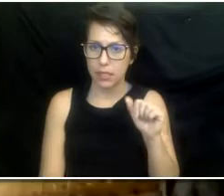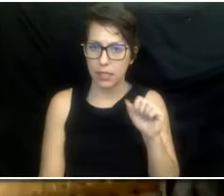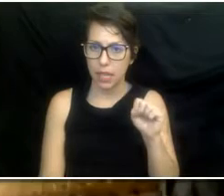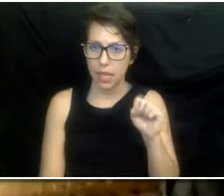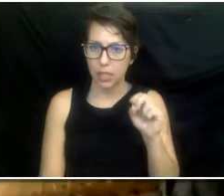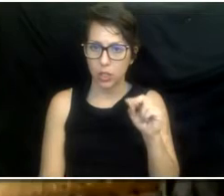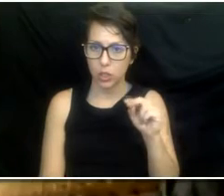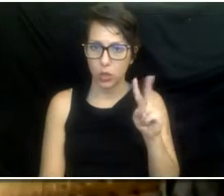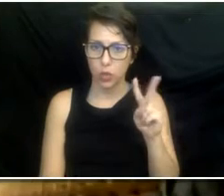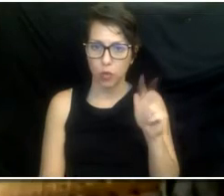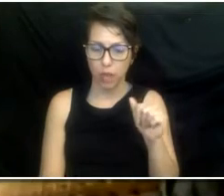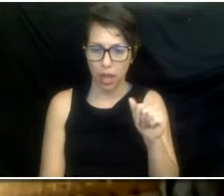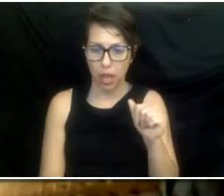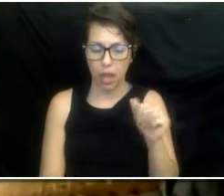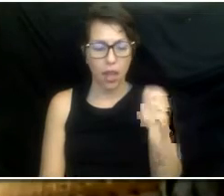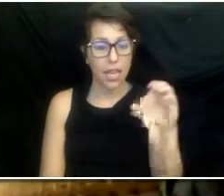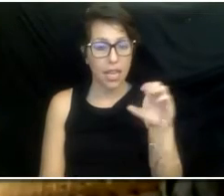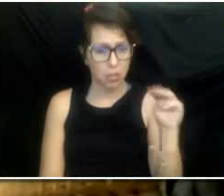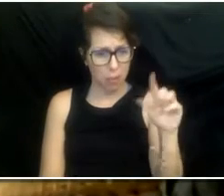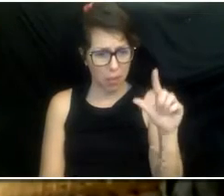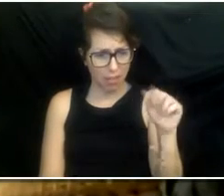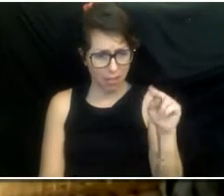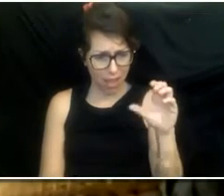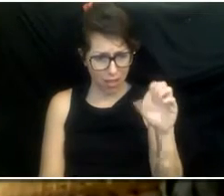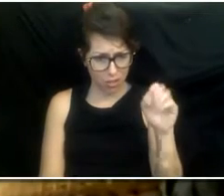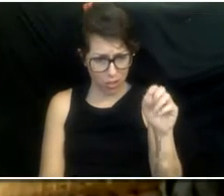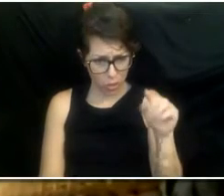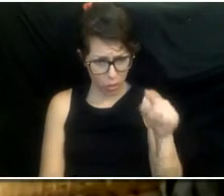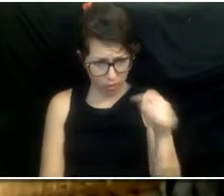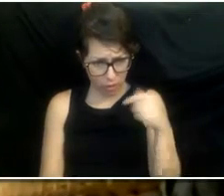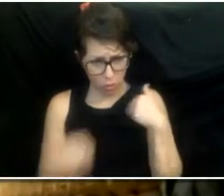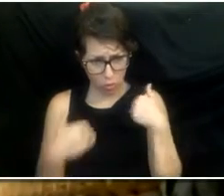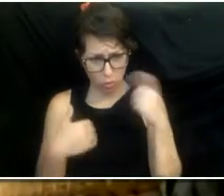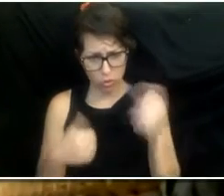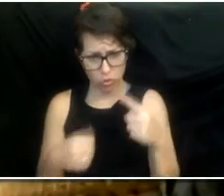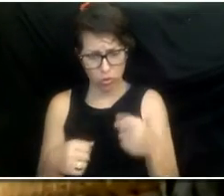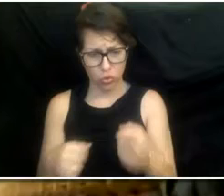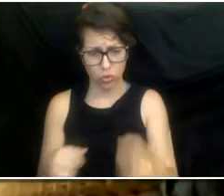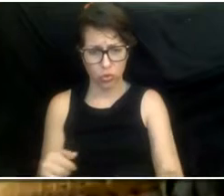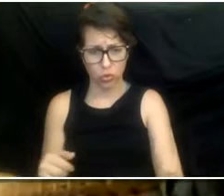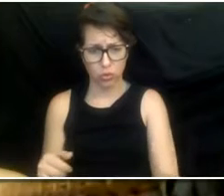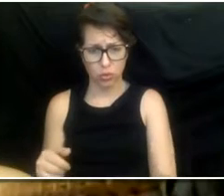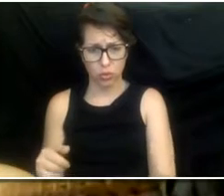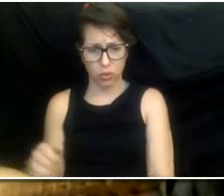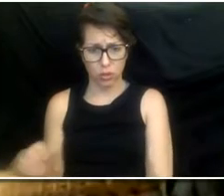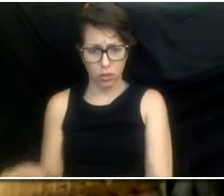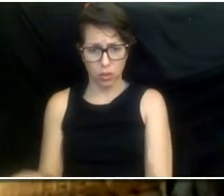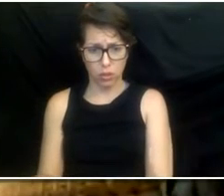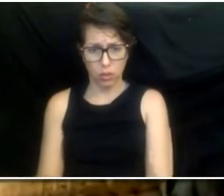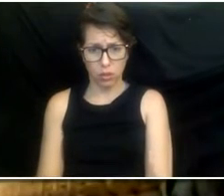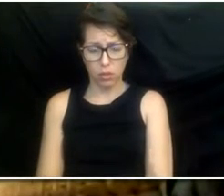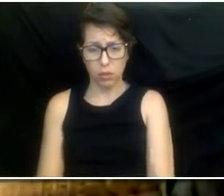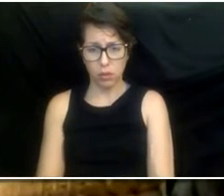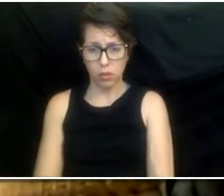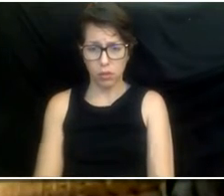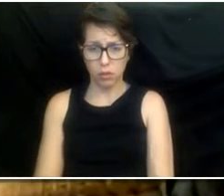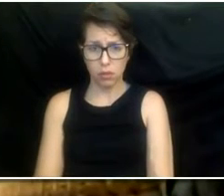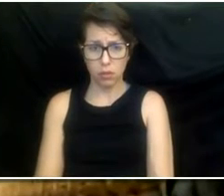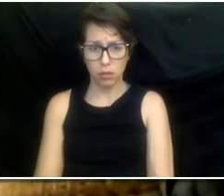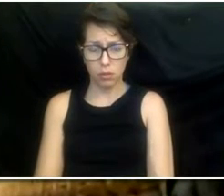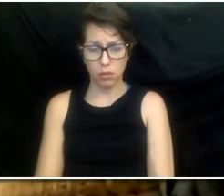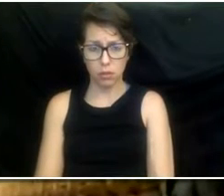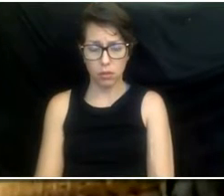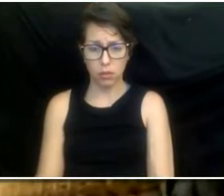I do thank you um I just wanted to get um your opinion on why you think